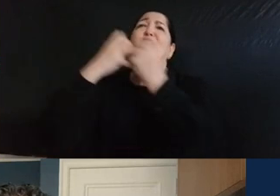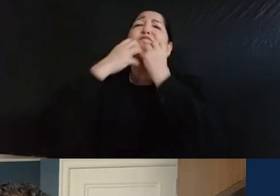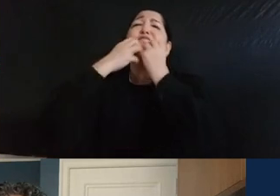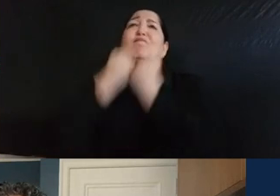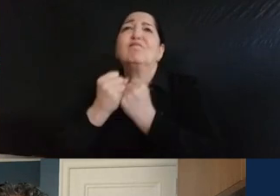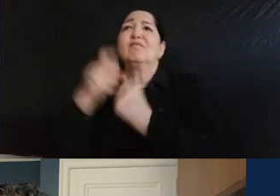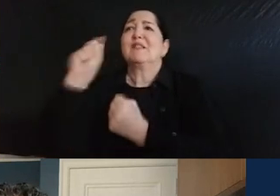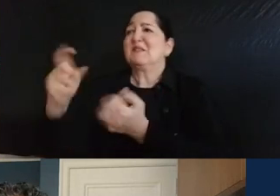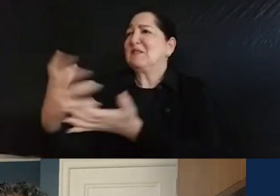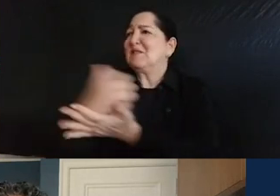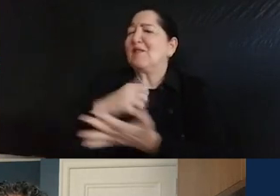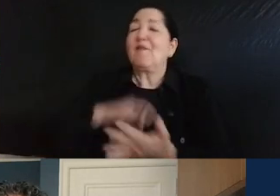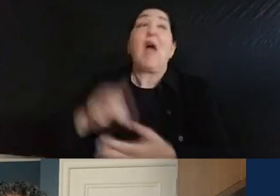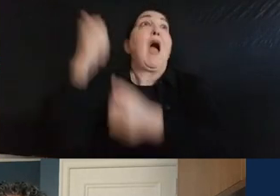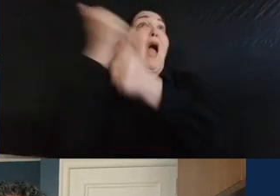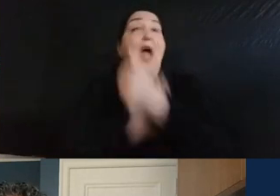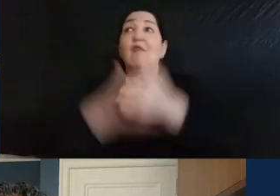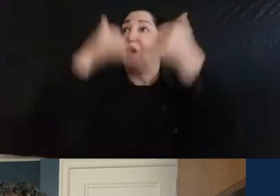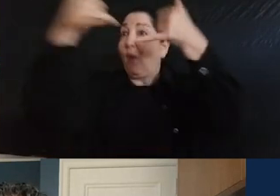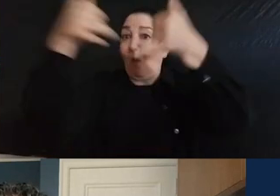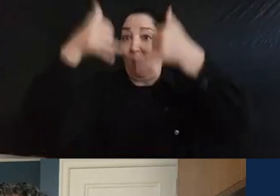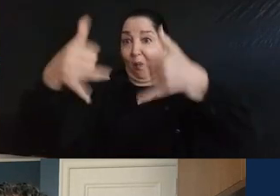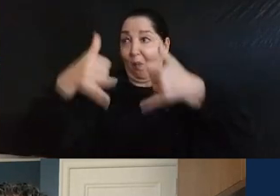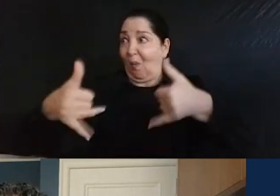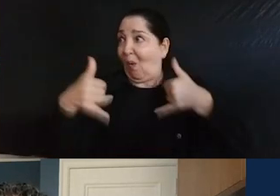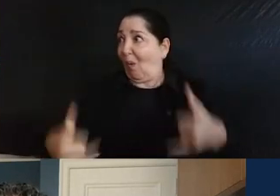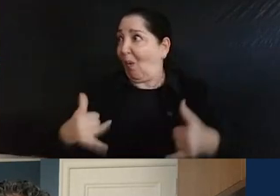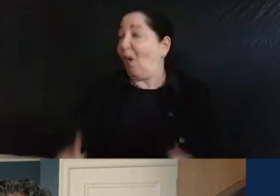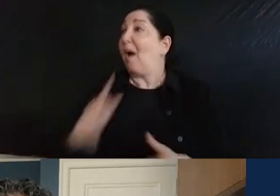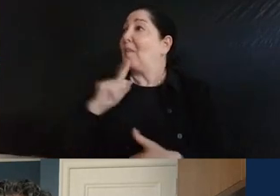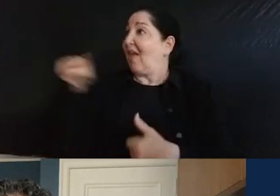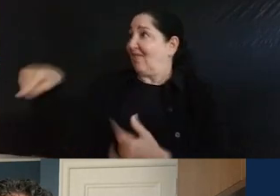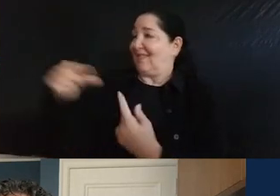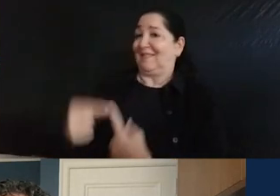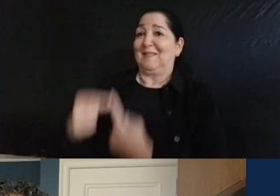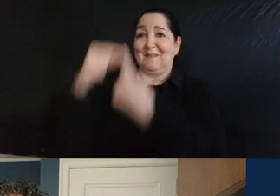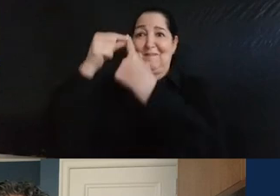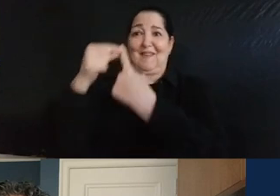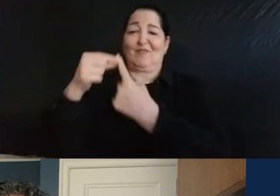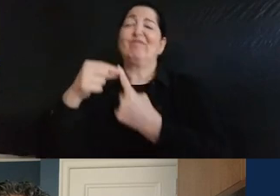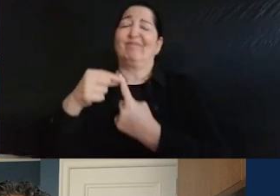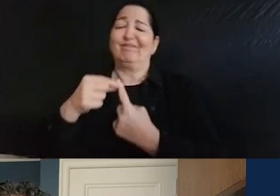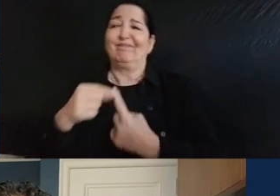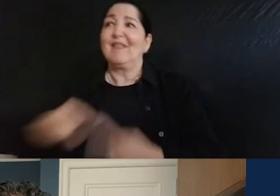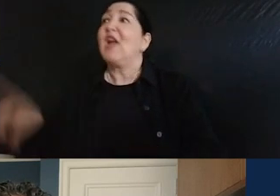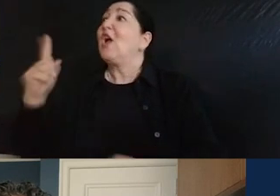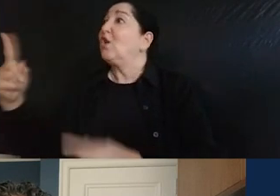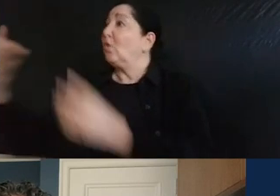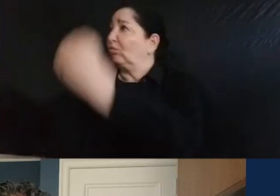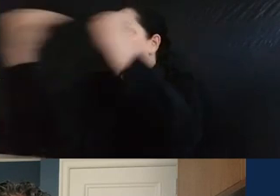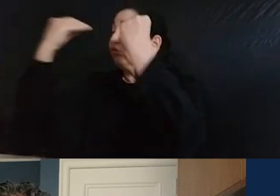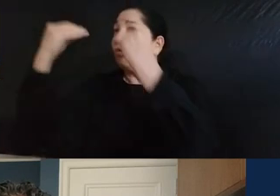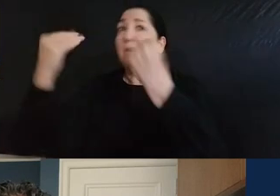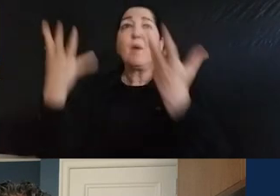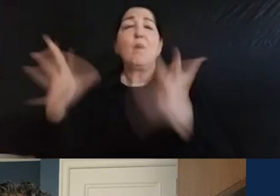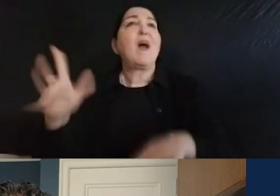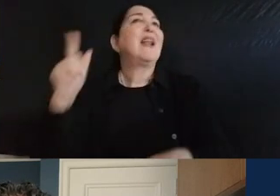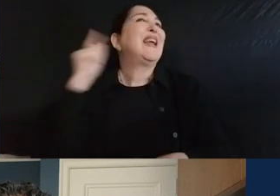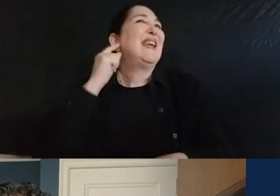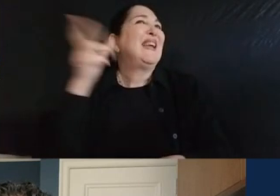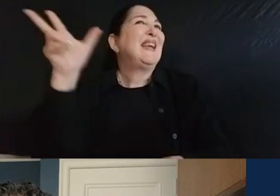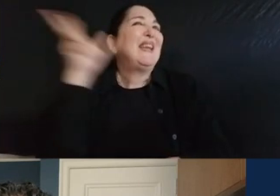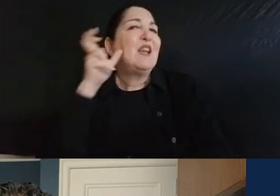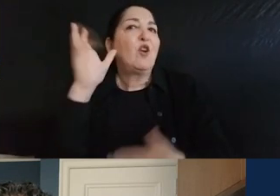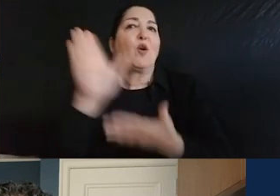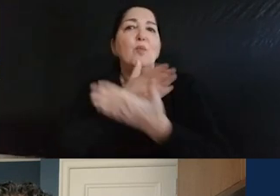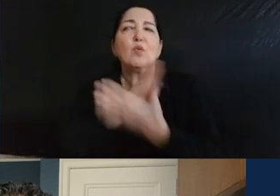of really every award and honor under the sun. It's truly not an exaggeration to say that you have taught me how to hear not only